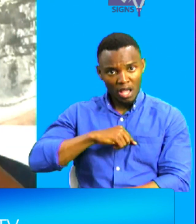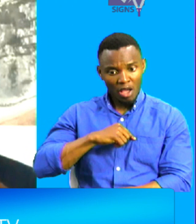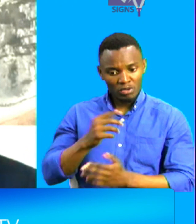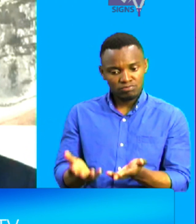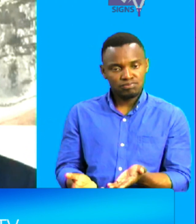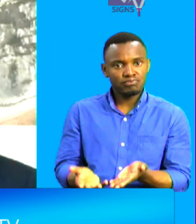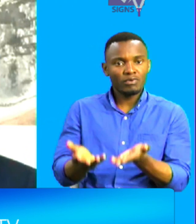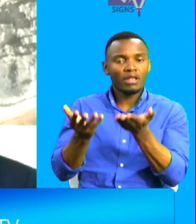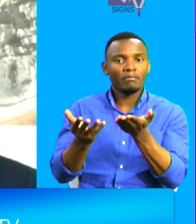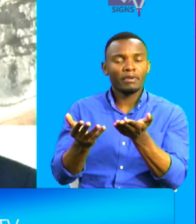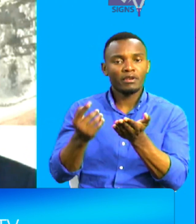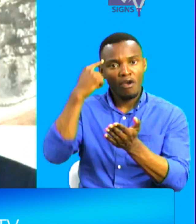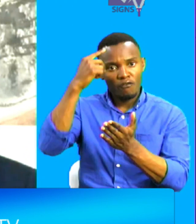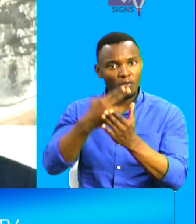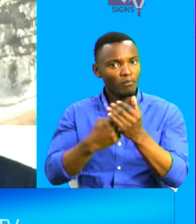the mutual benefit of